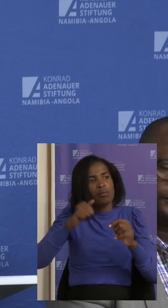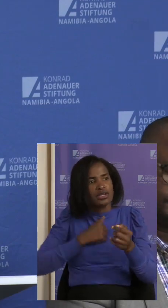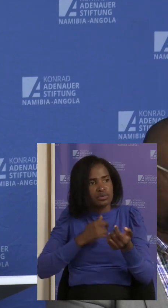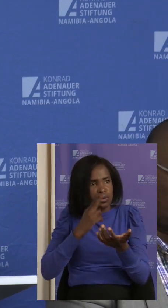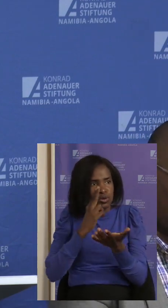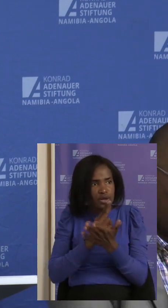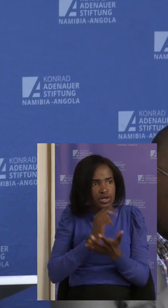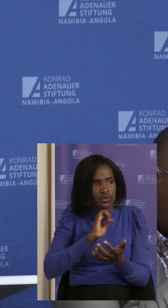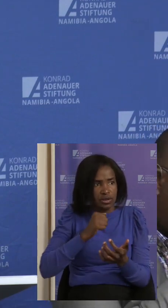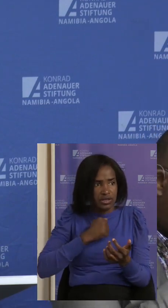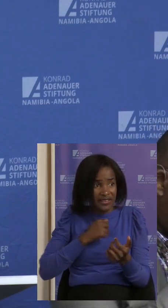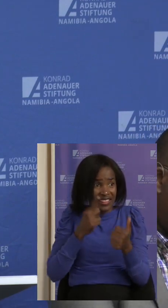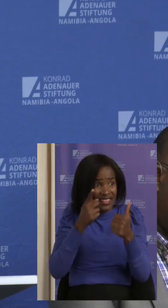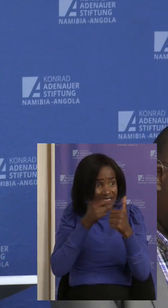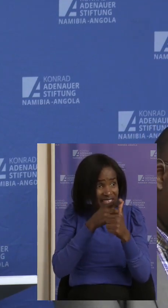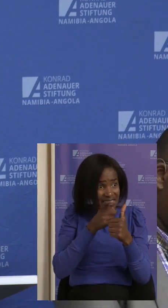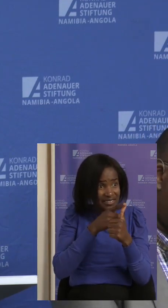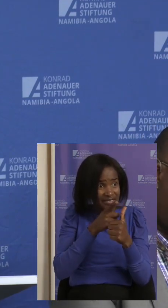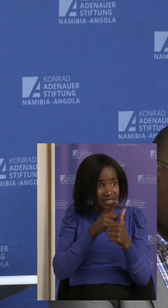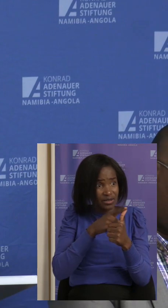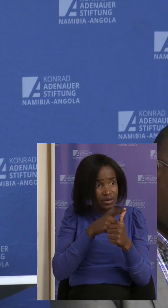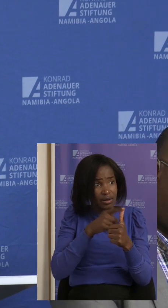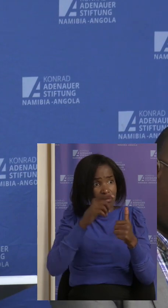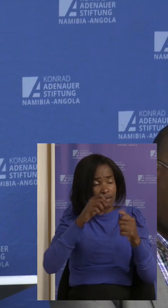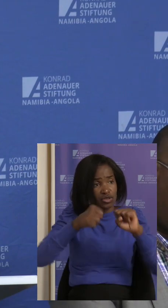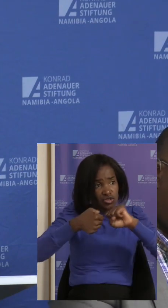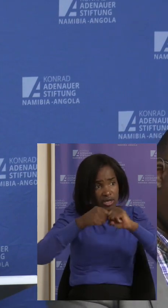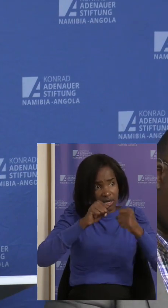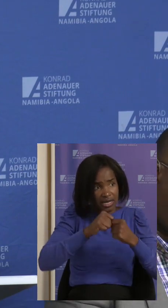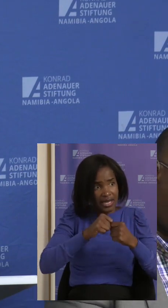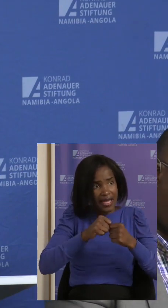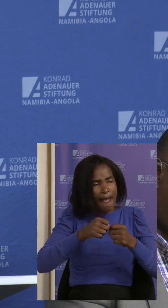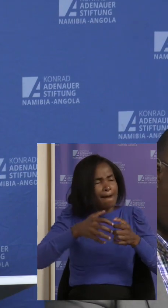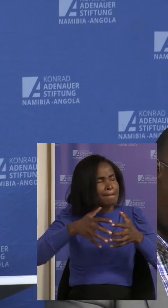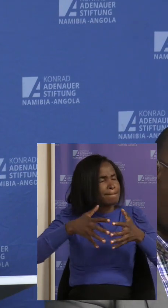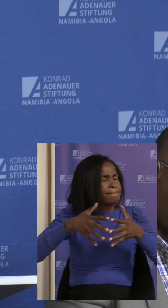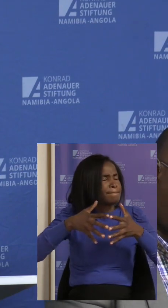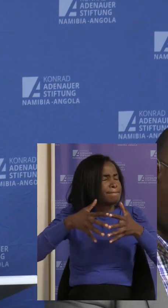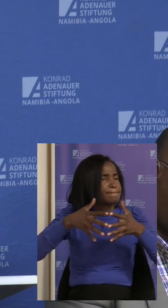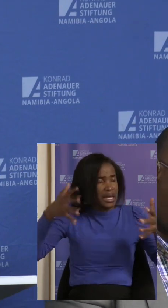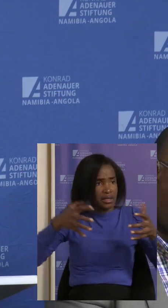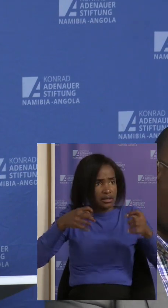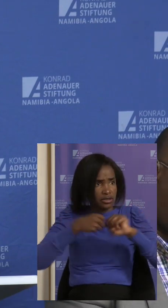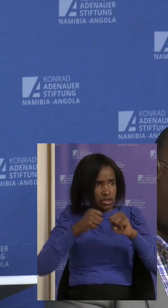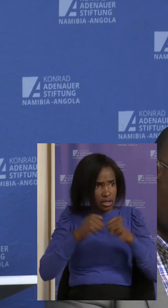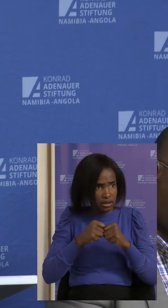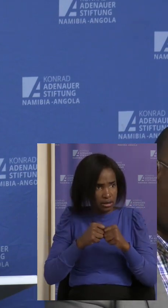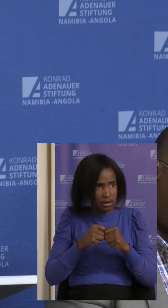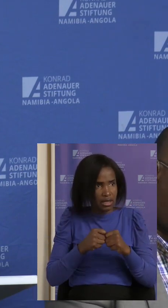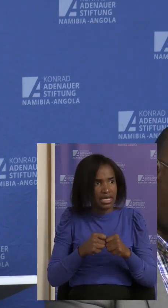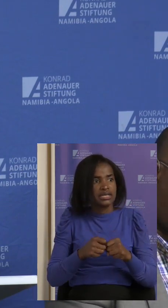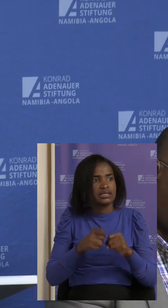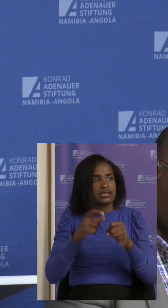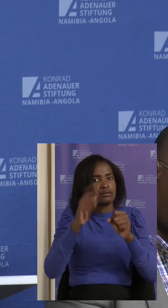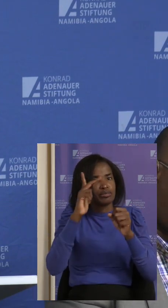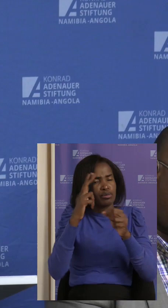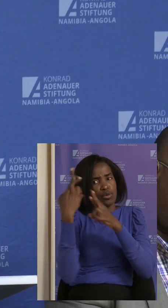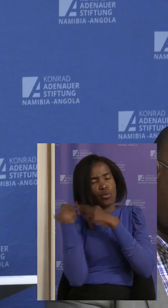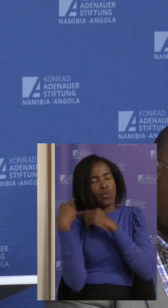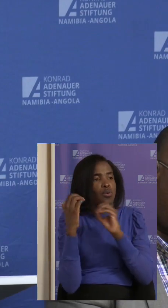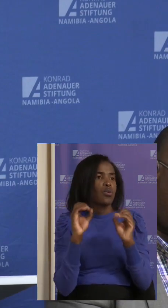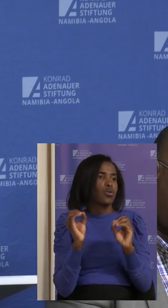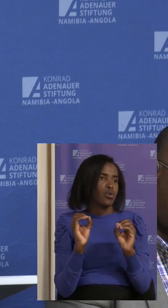The first aspect in terms of the challenges, the biggest, I think, even for myself, is accountability. And I'm